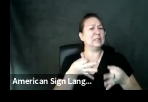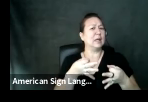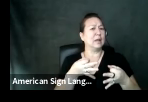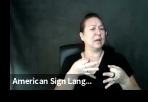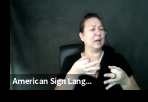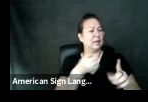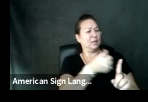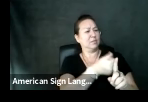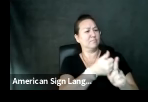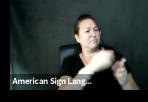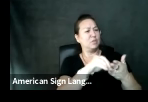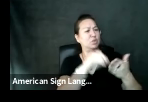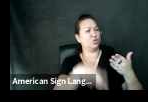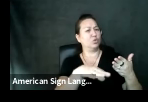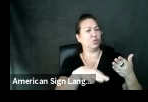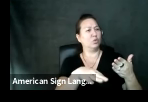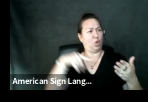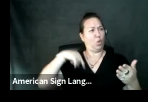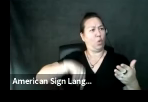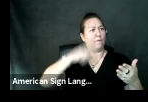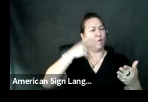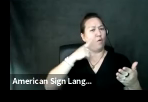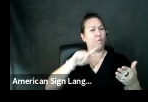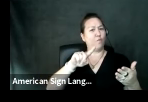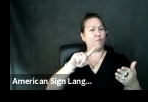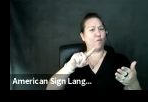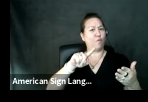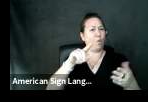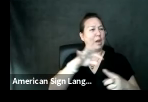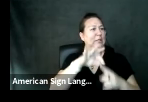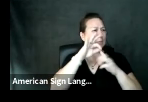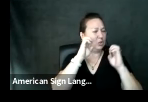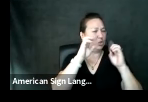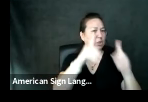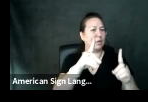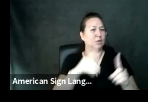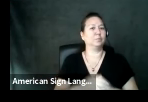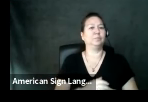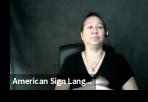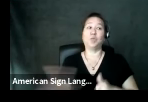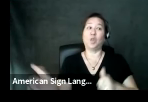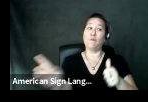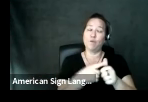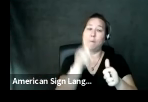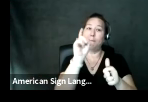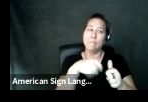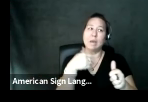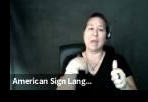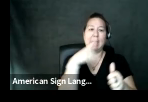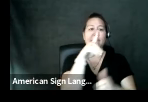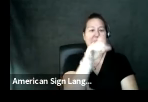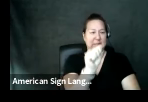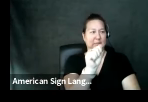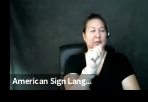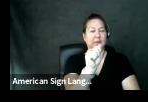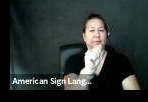happen for a student to be eligible. So first, there has to be a disability. And the second